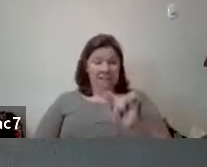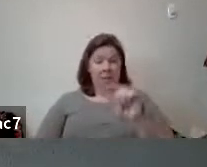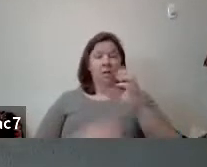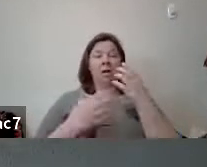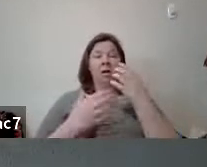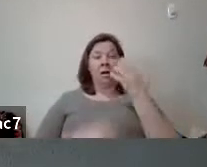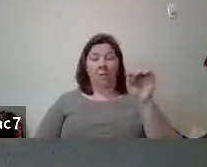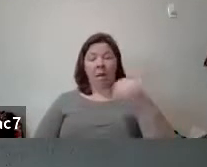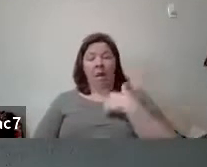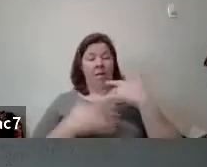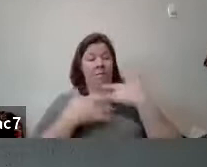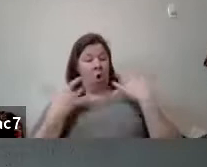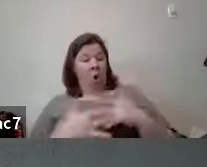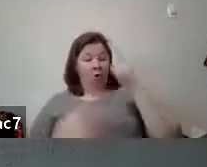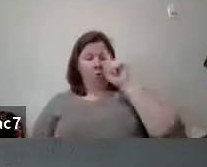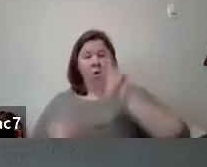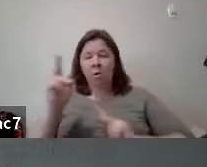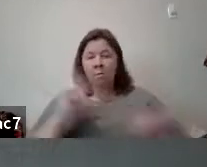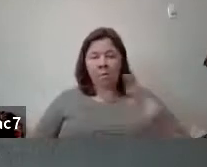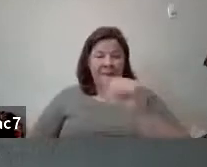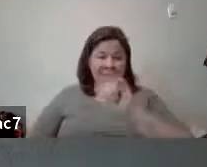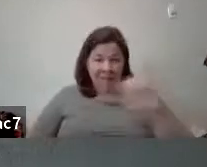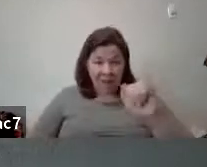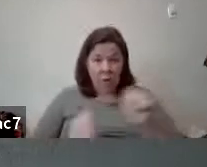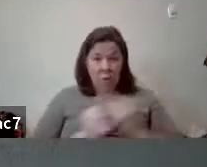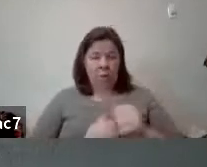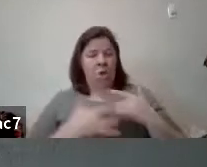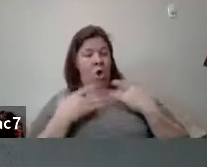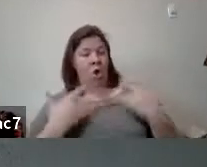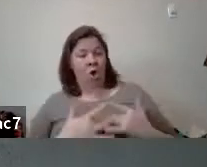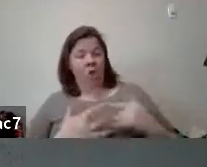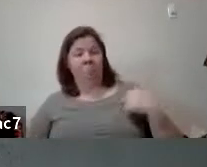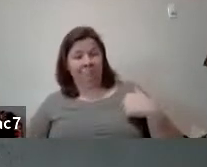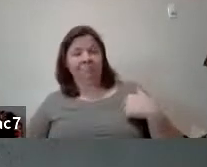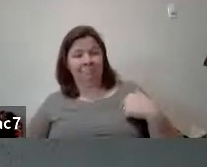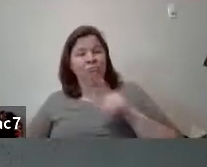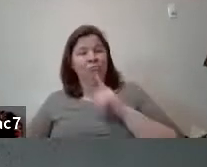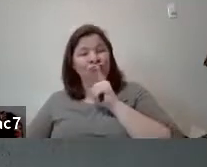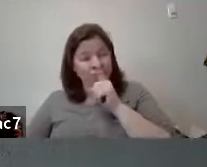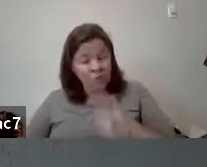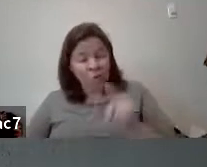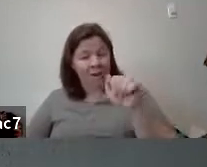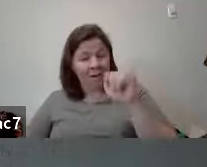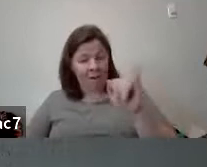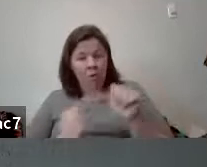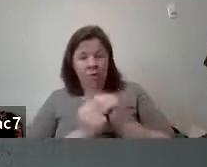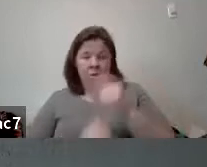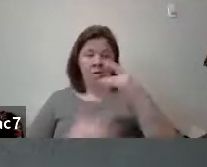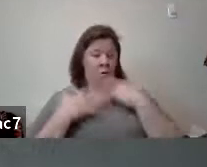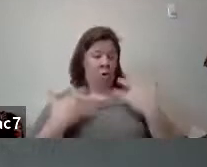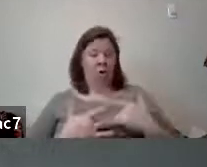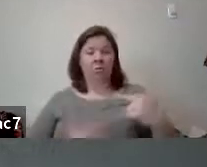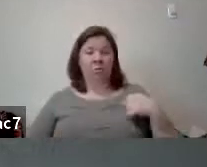a heart for humanity, AI with heart. It is true AI with heart, because you won't find any other